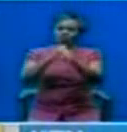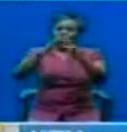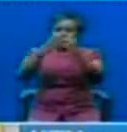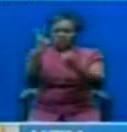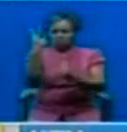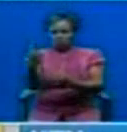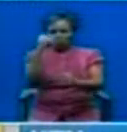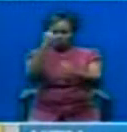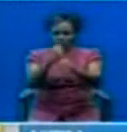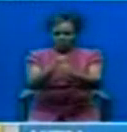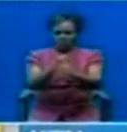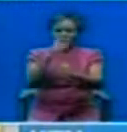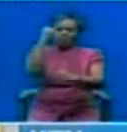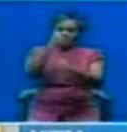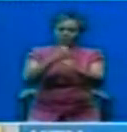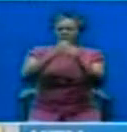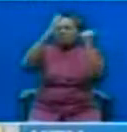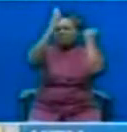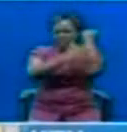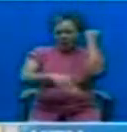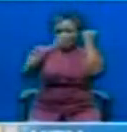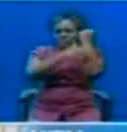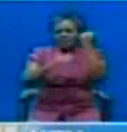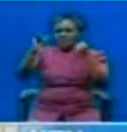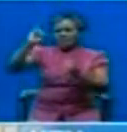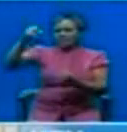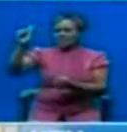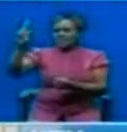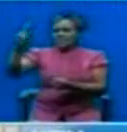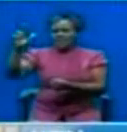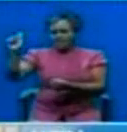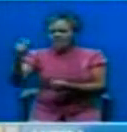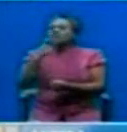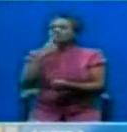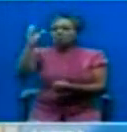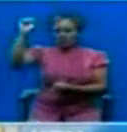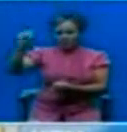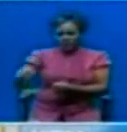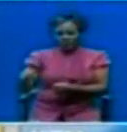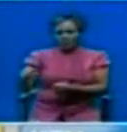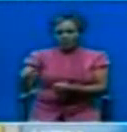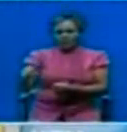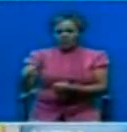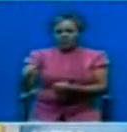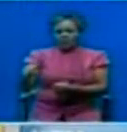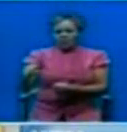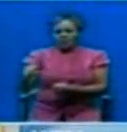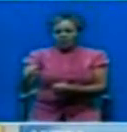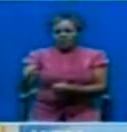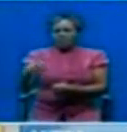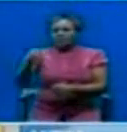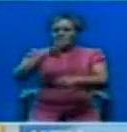Now, among the districts that performed the worst was Ijara, Turkana South, as well as Lysamis. They scored not more